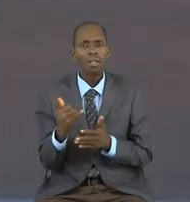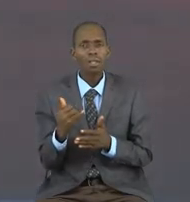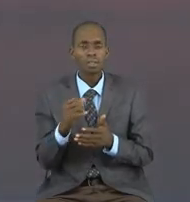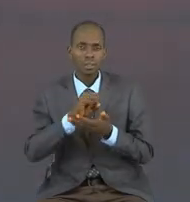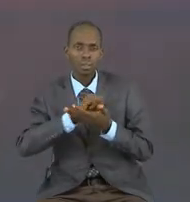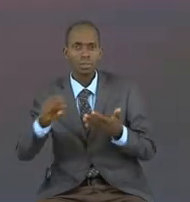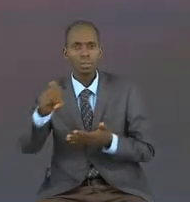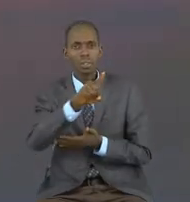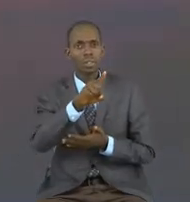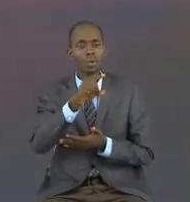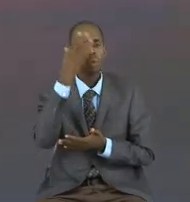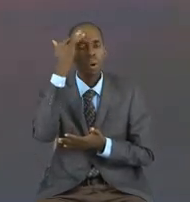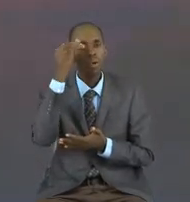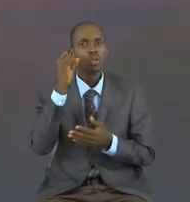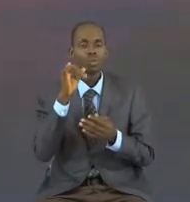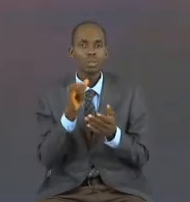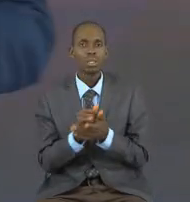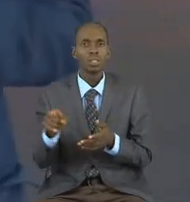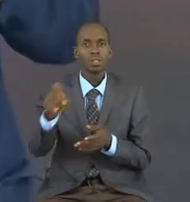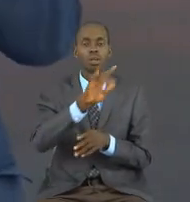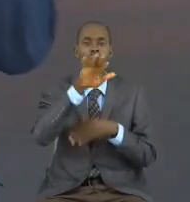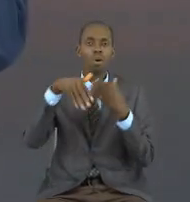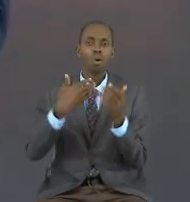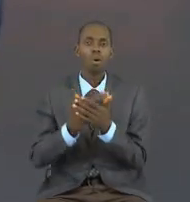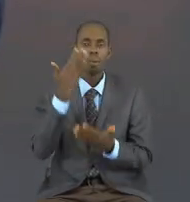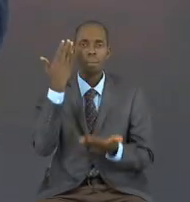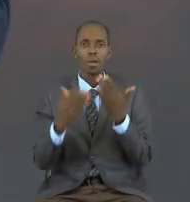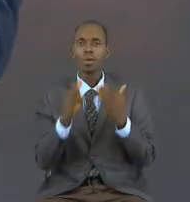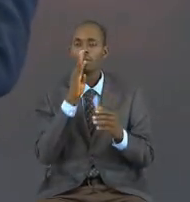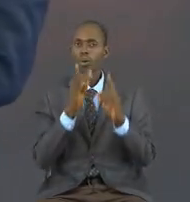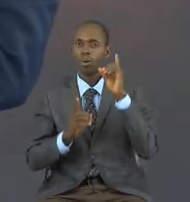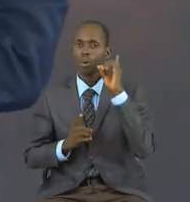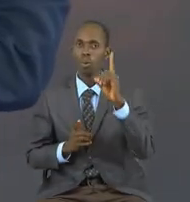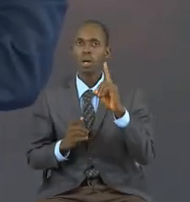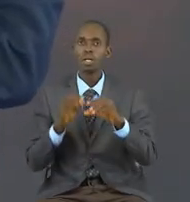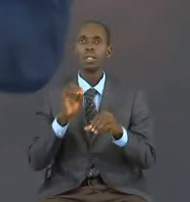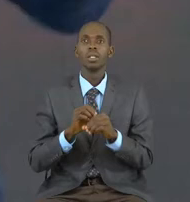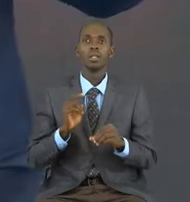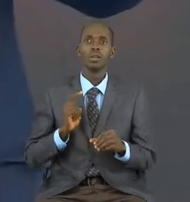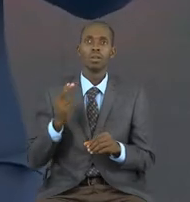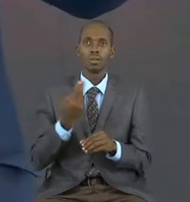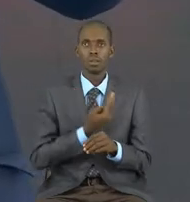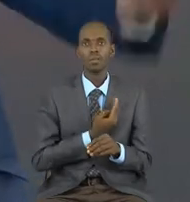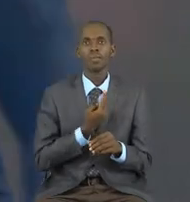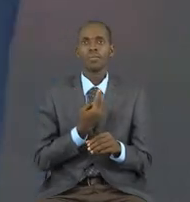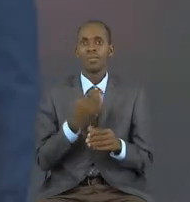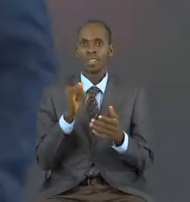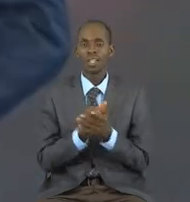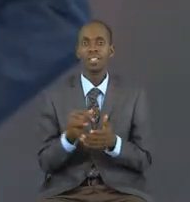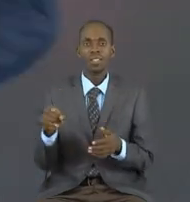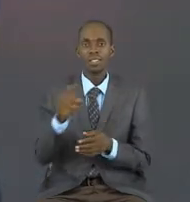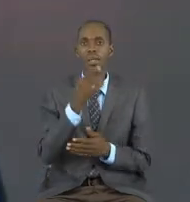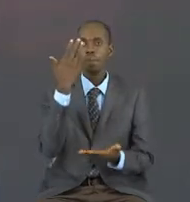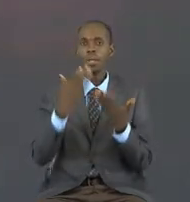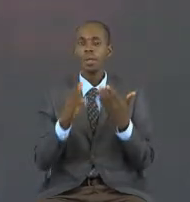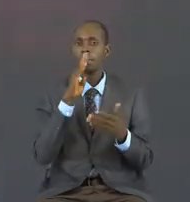all may be one in us. Thou in me, I in them. That they may be made perfect